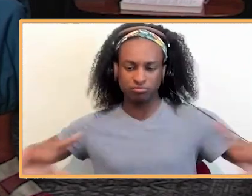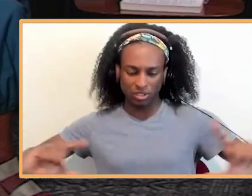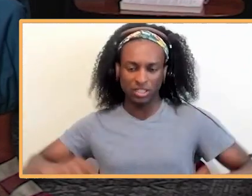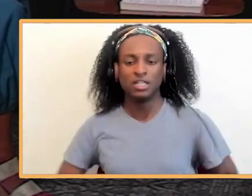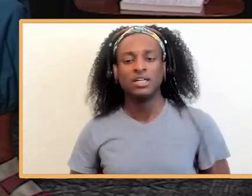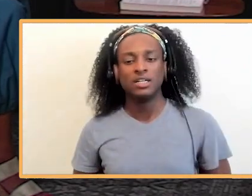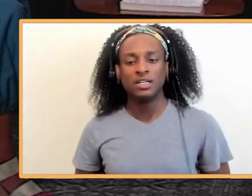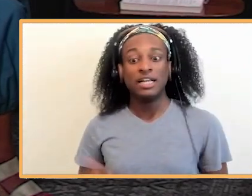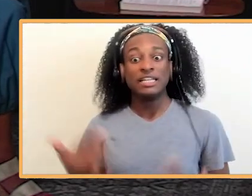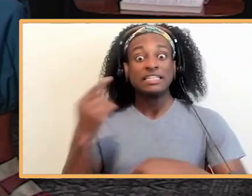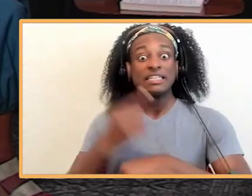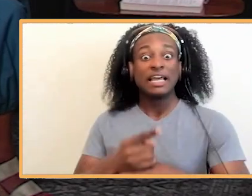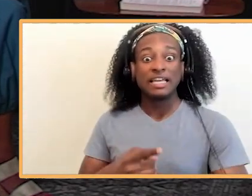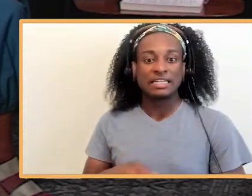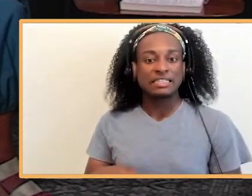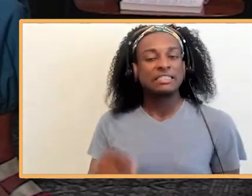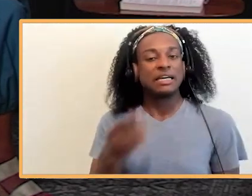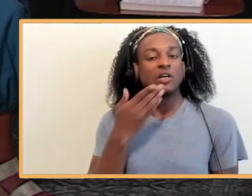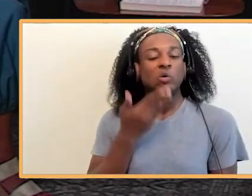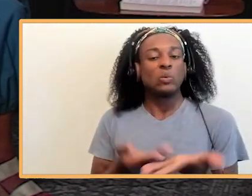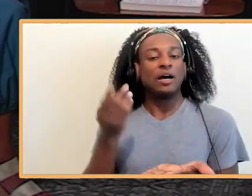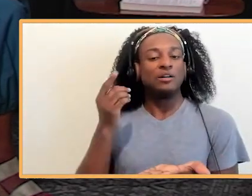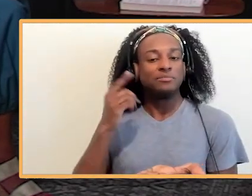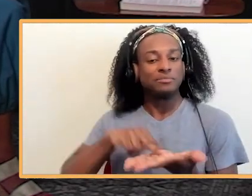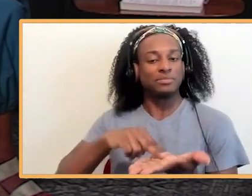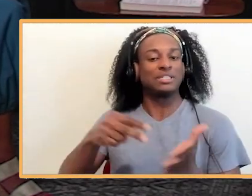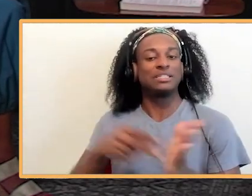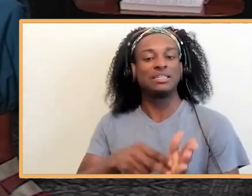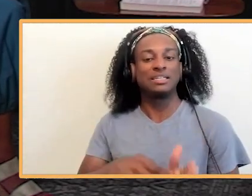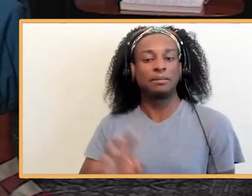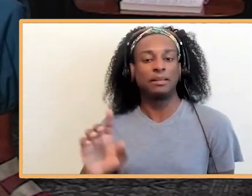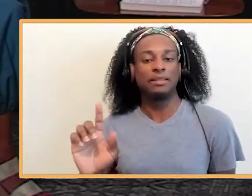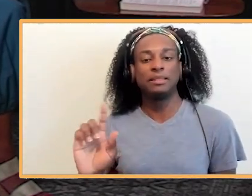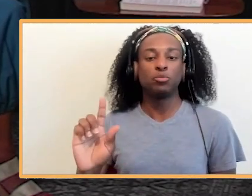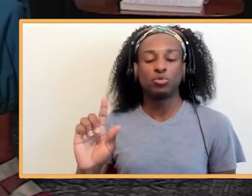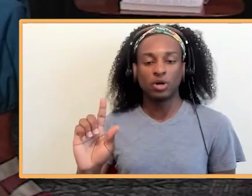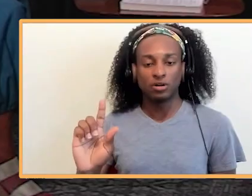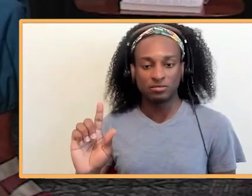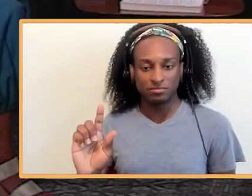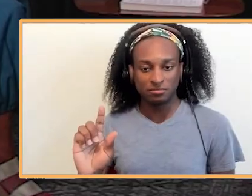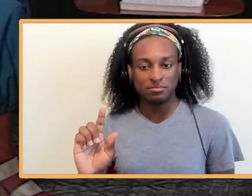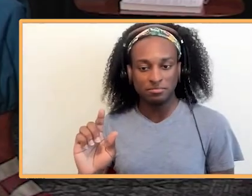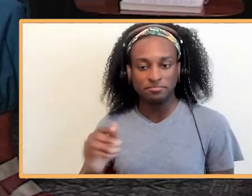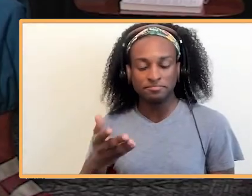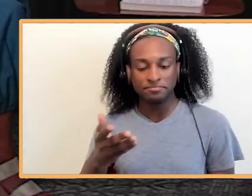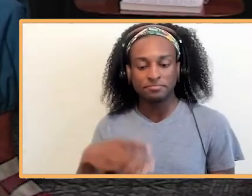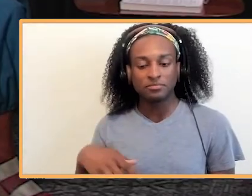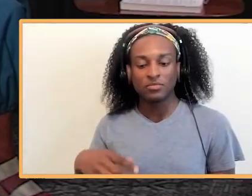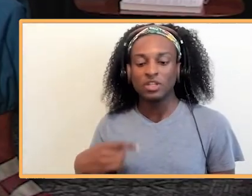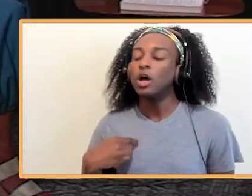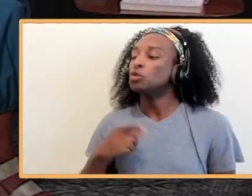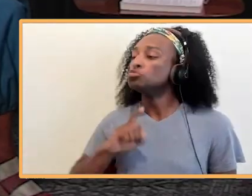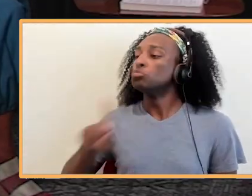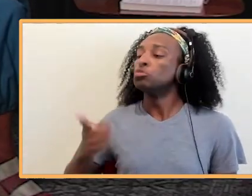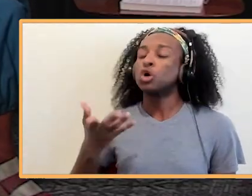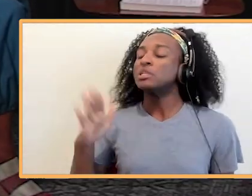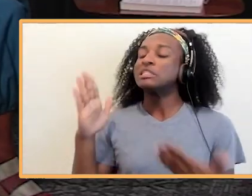are the things that you first think of? We're going to start at the top of the iceberg. When you think of the